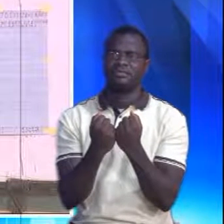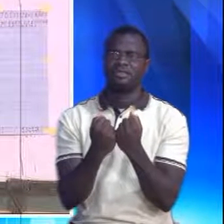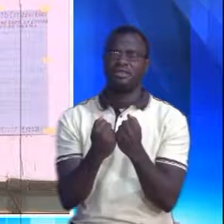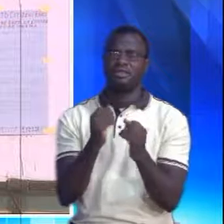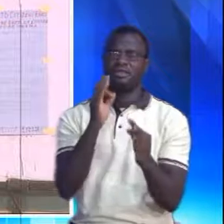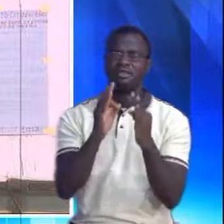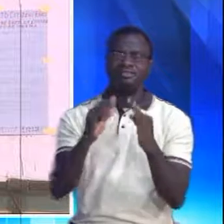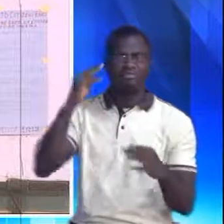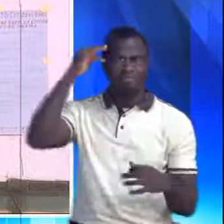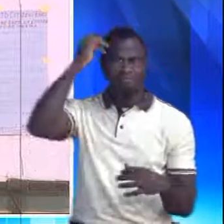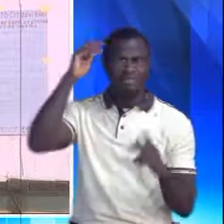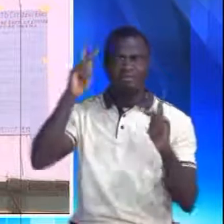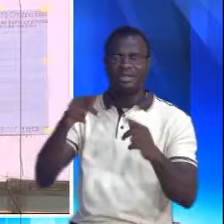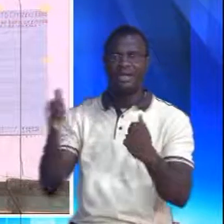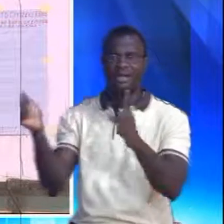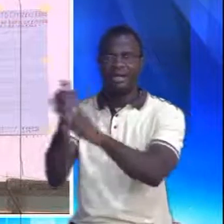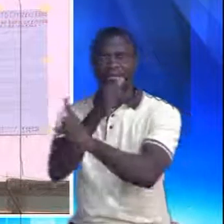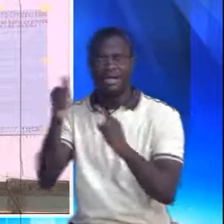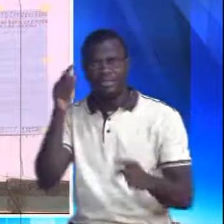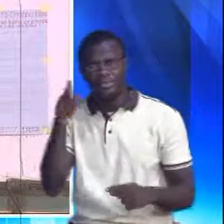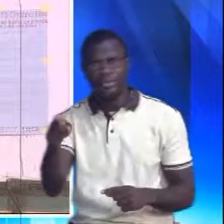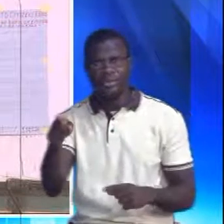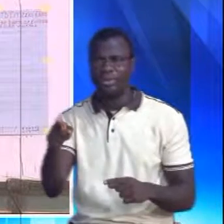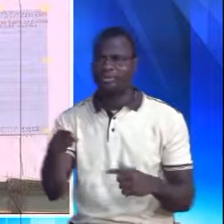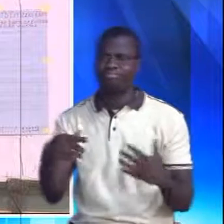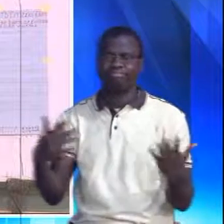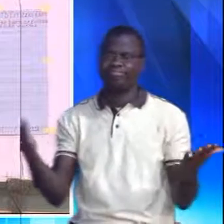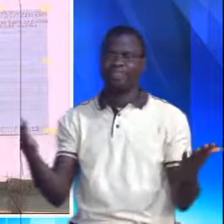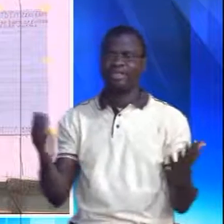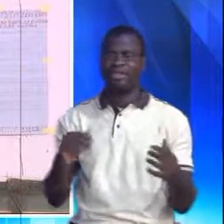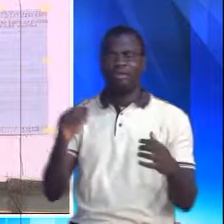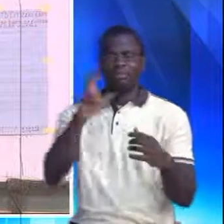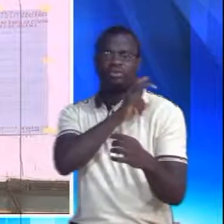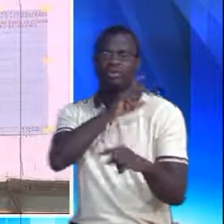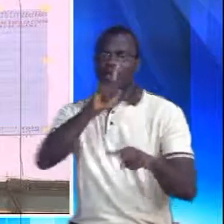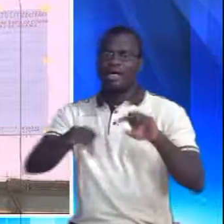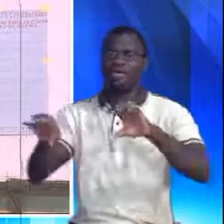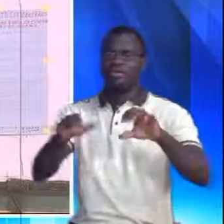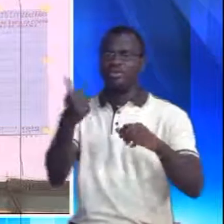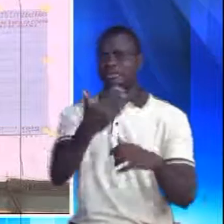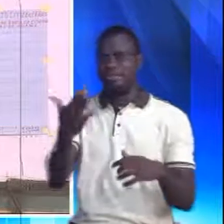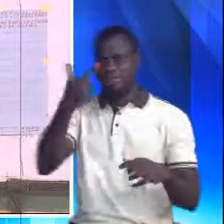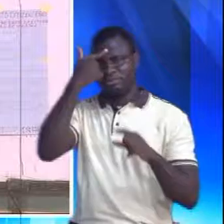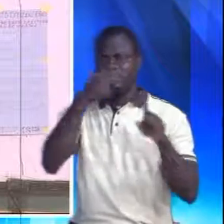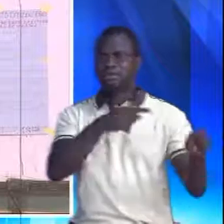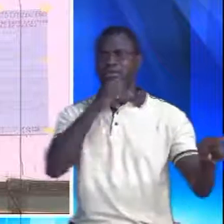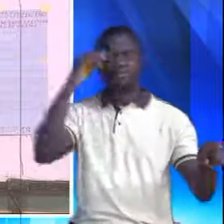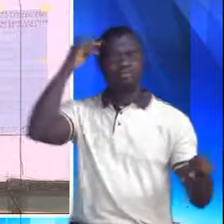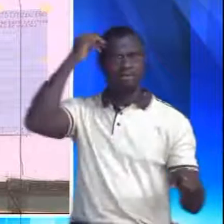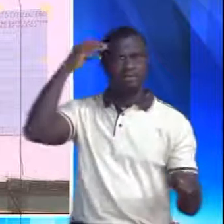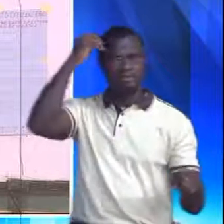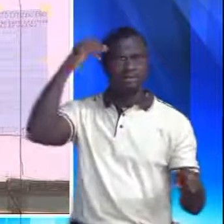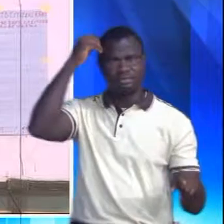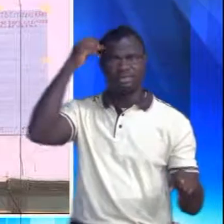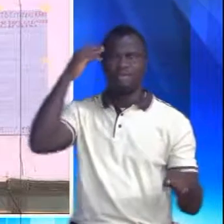go to war in the 60s, and many lives and properties were lost. Up to today, those